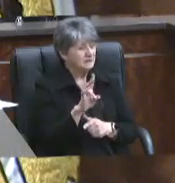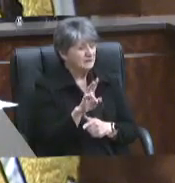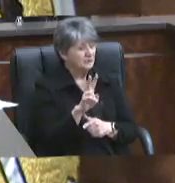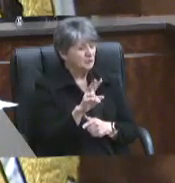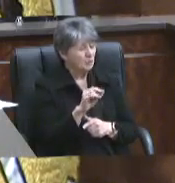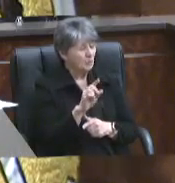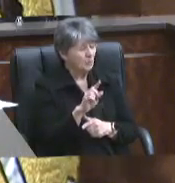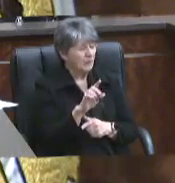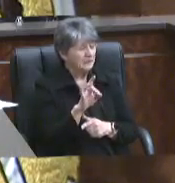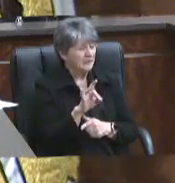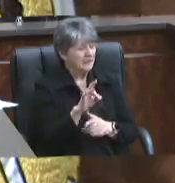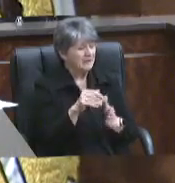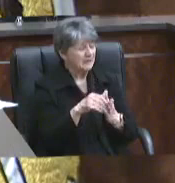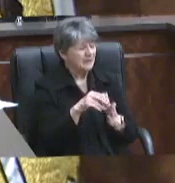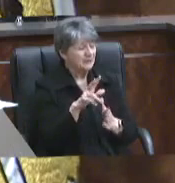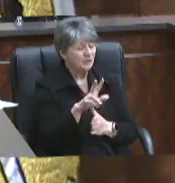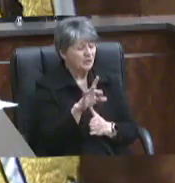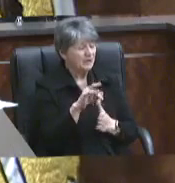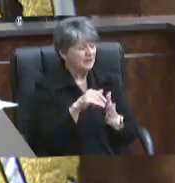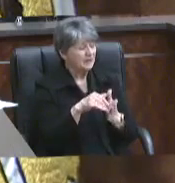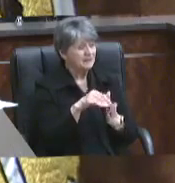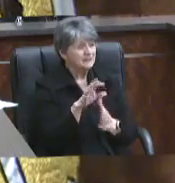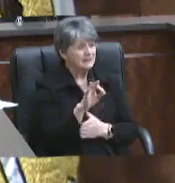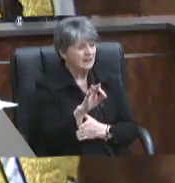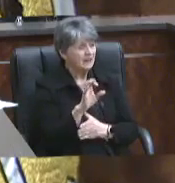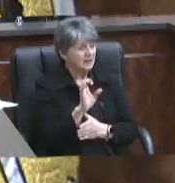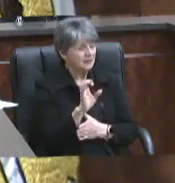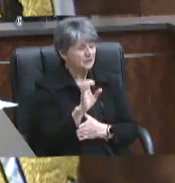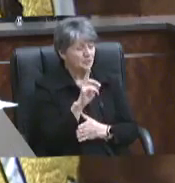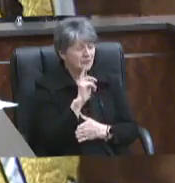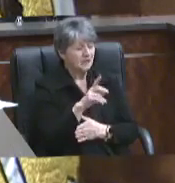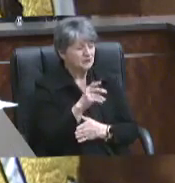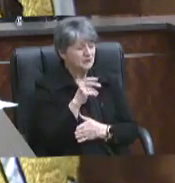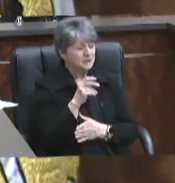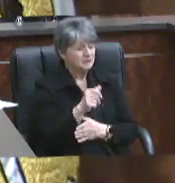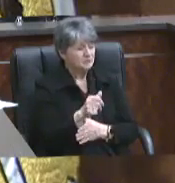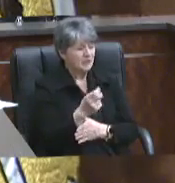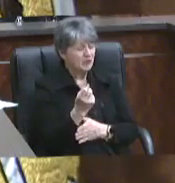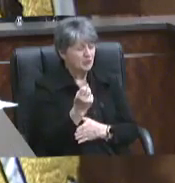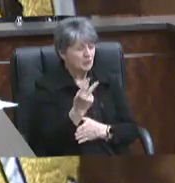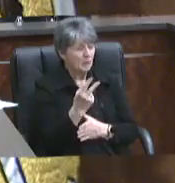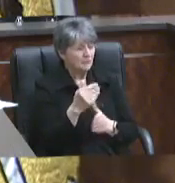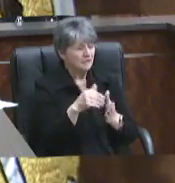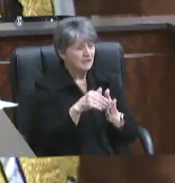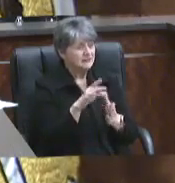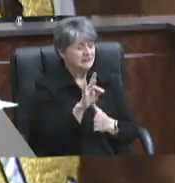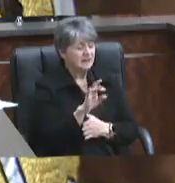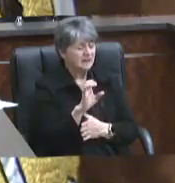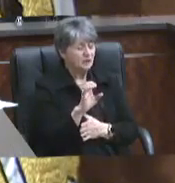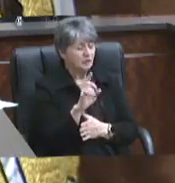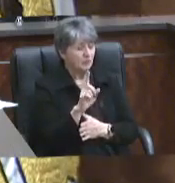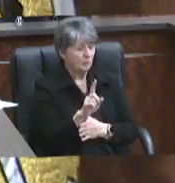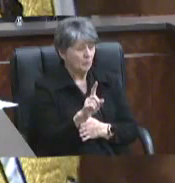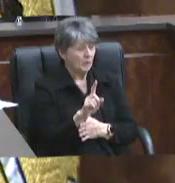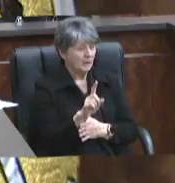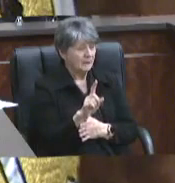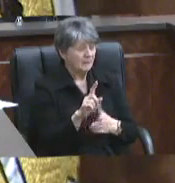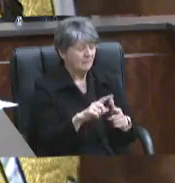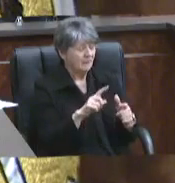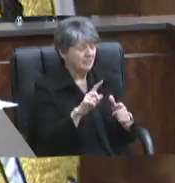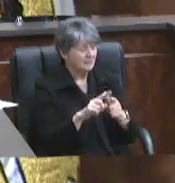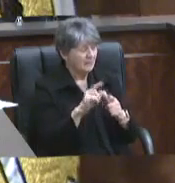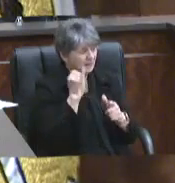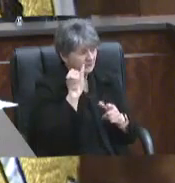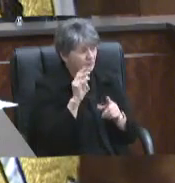2017-2018 budget, again, $38,900, and we actually spent $12,801. Then if you look at